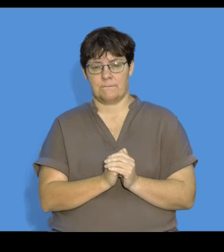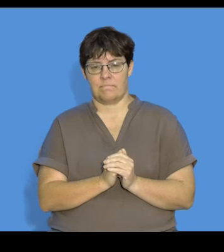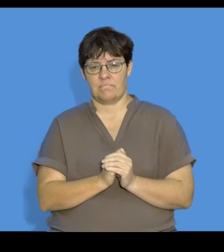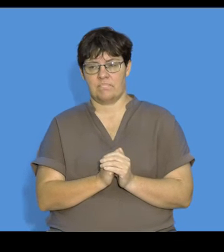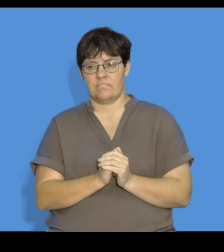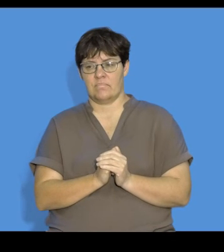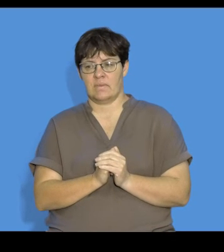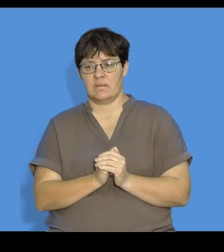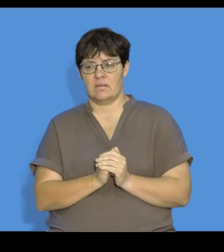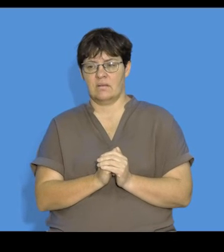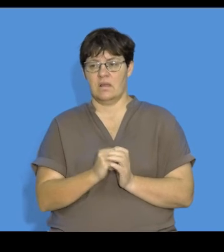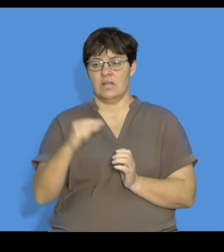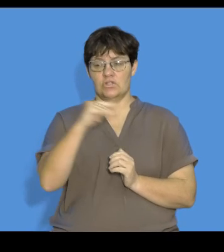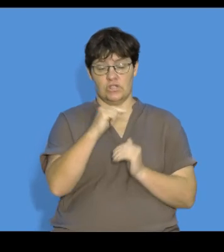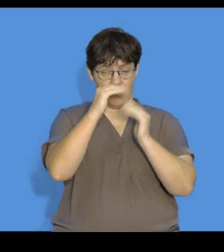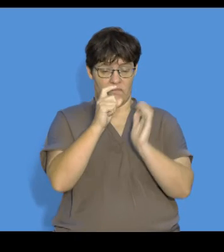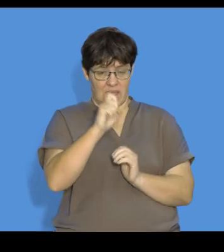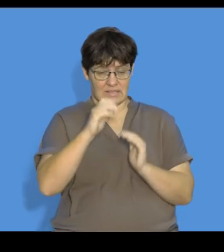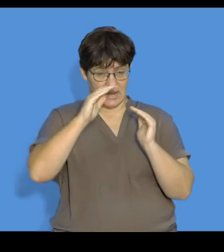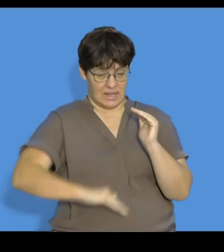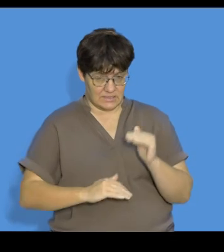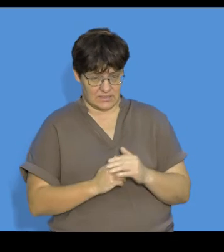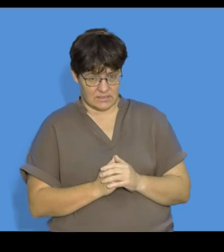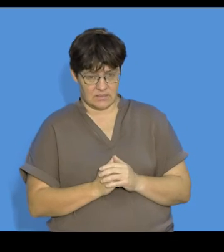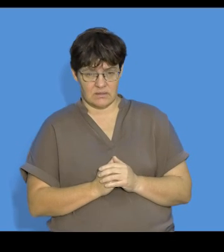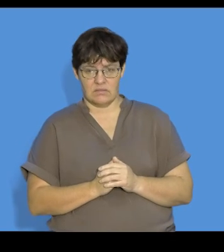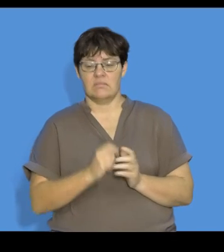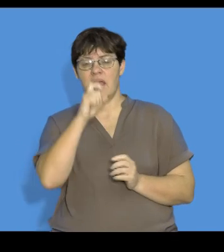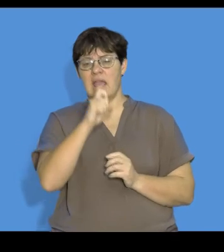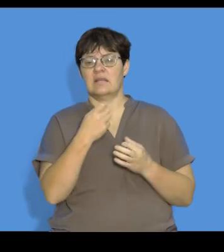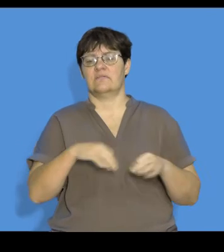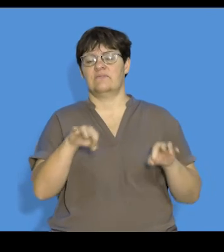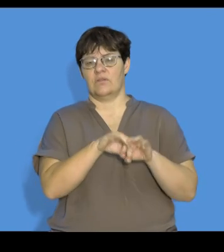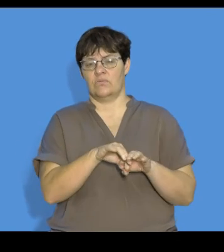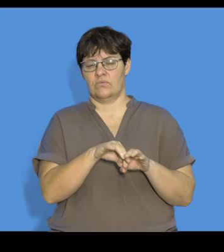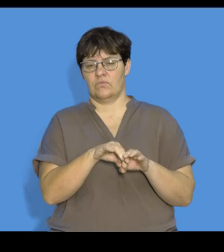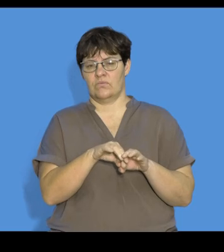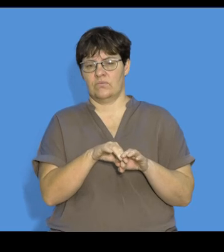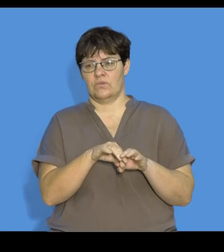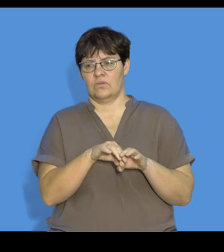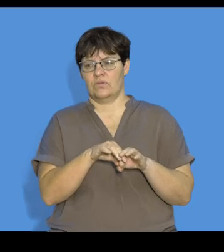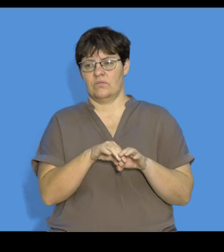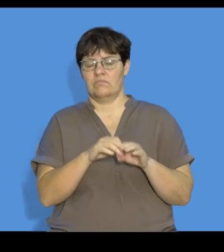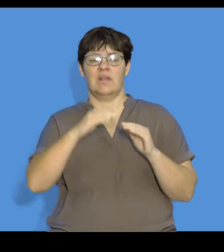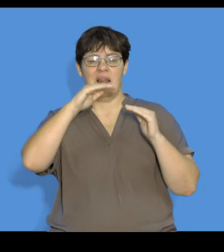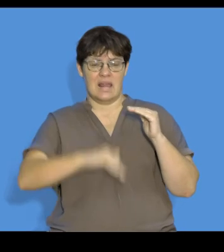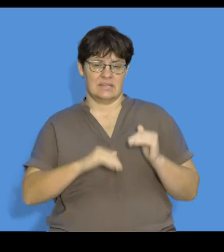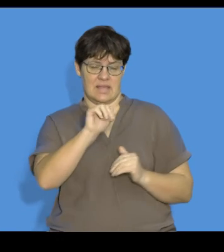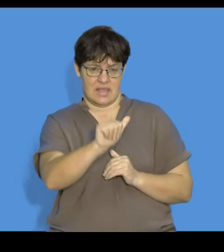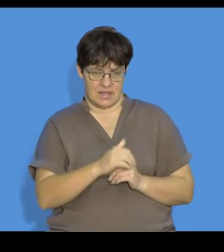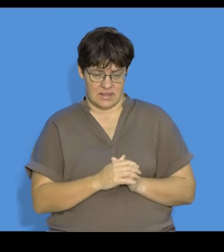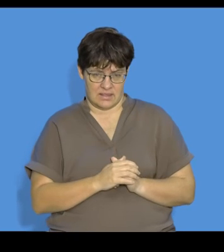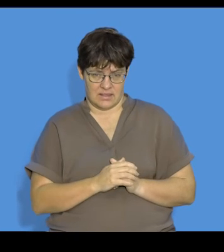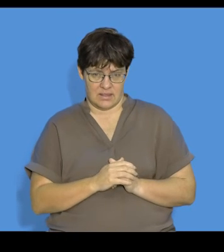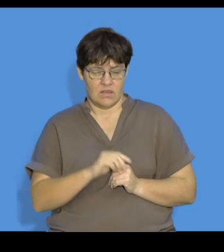when it is less than G of X, it means my X value must be less than